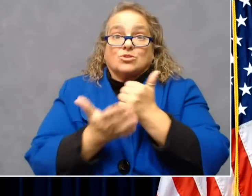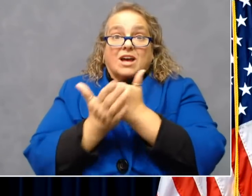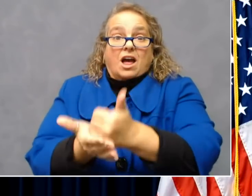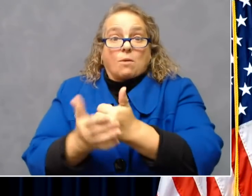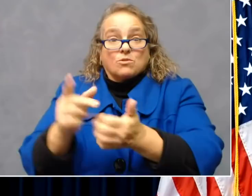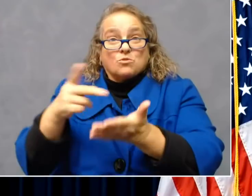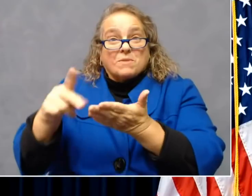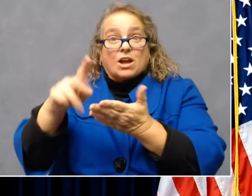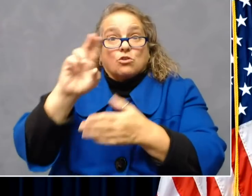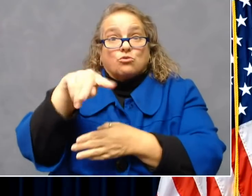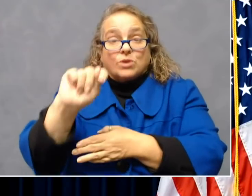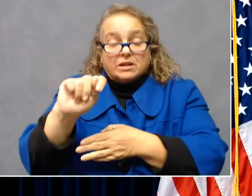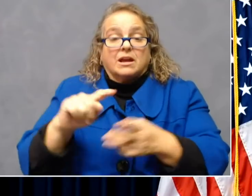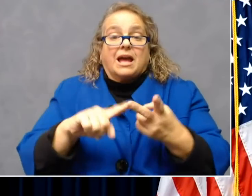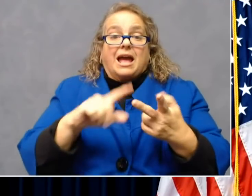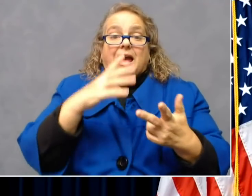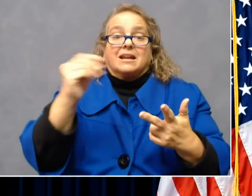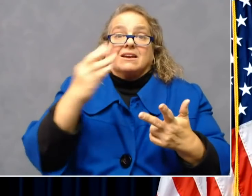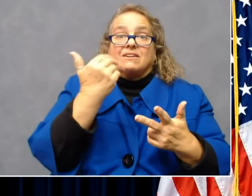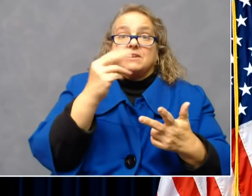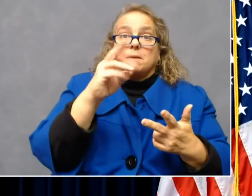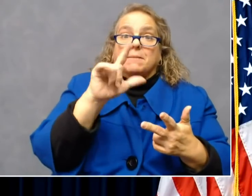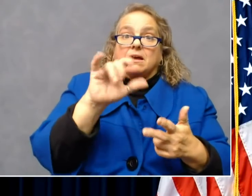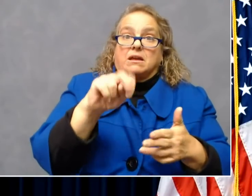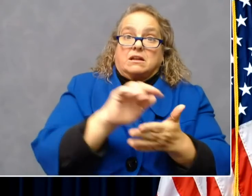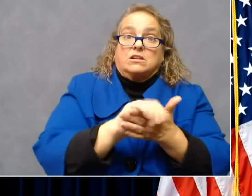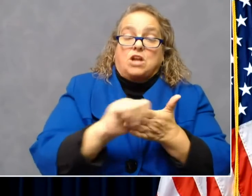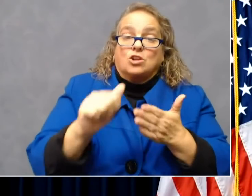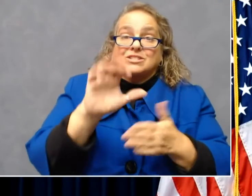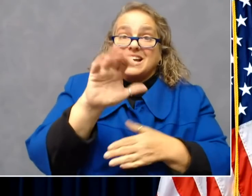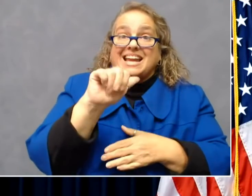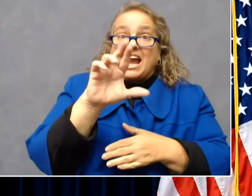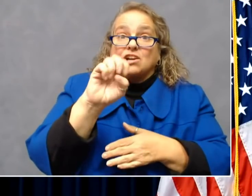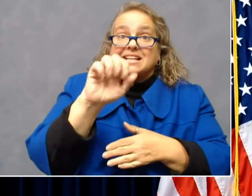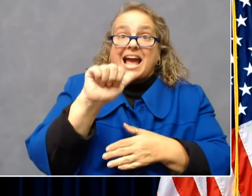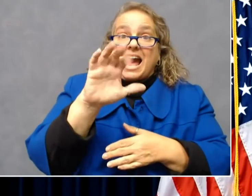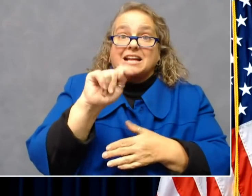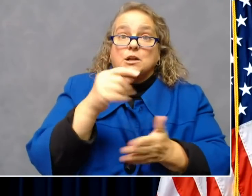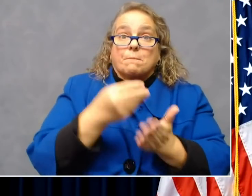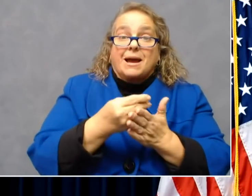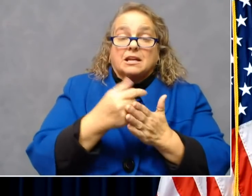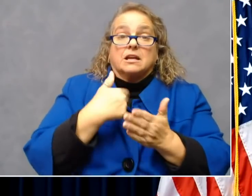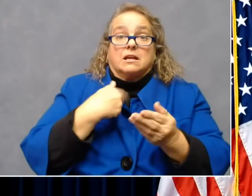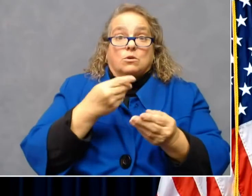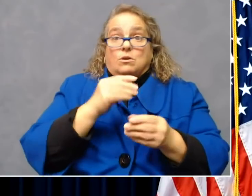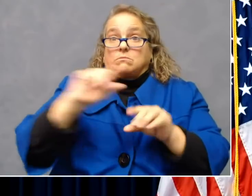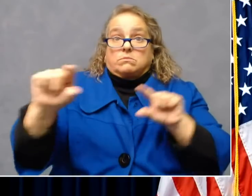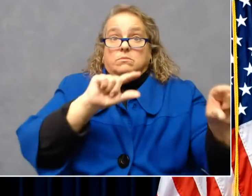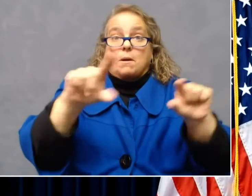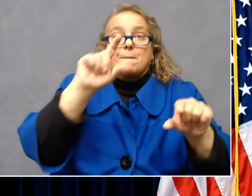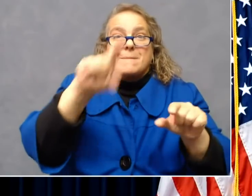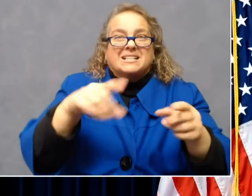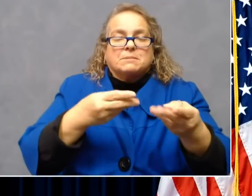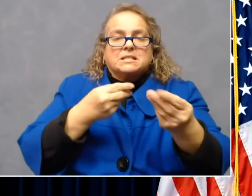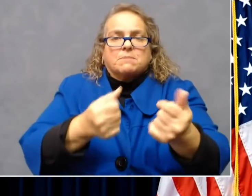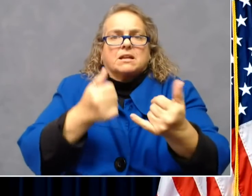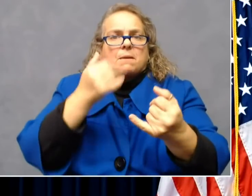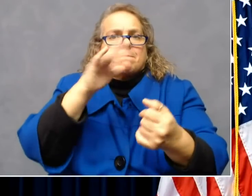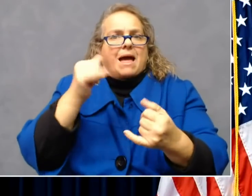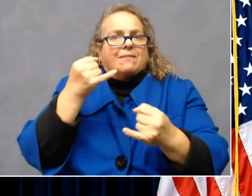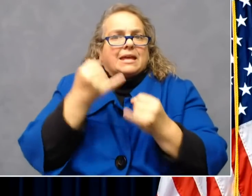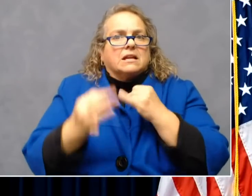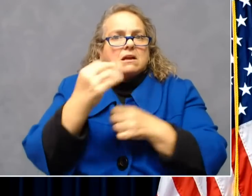Relief Fund. The CARES money we've directed to these funds must be spent by the end of the year, and we want to make sure they help as many people